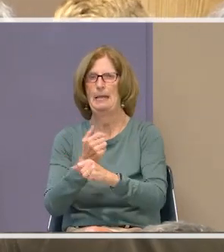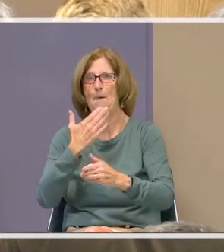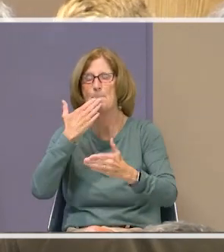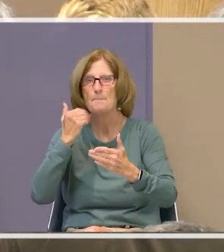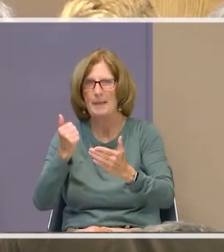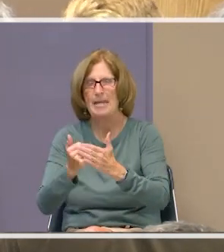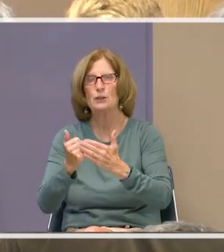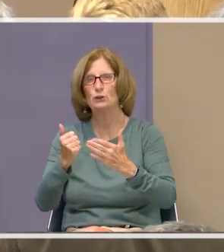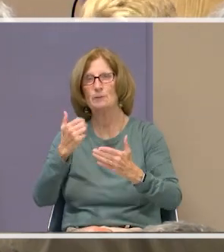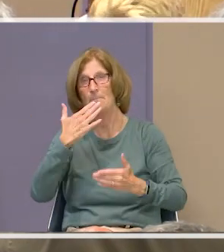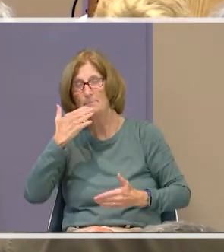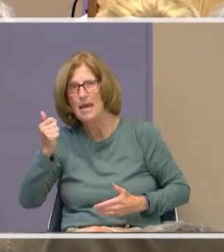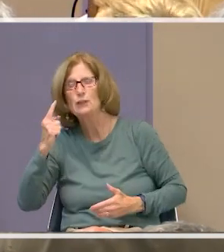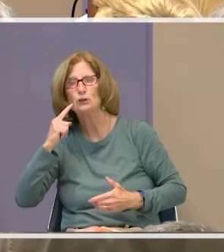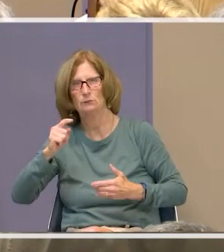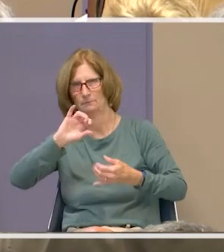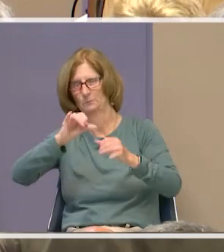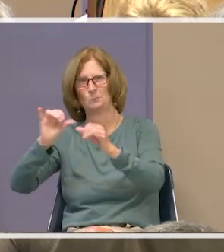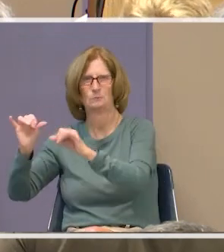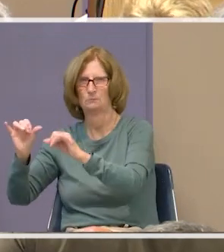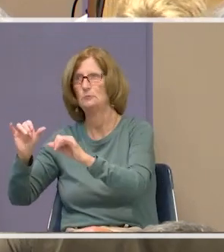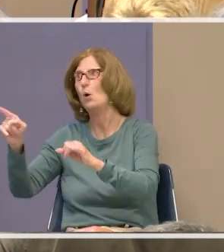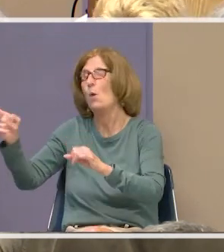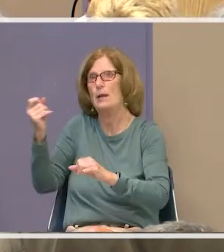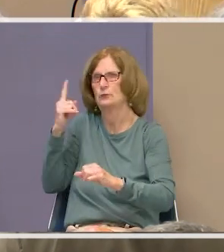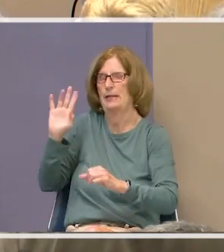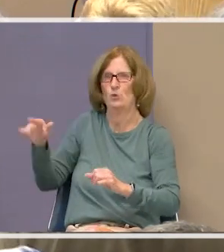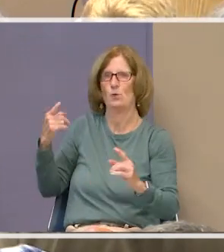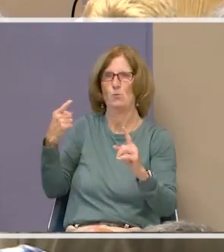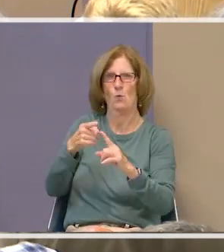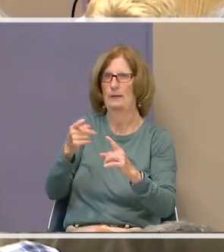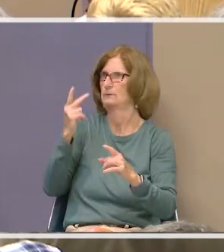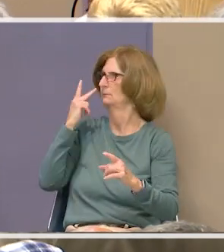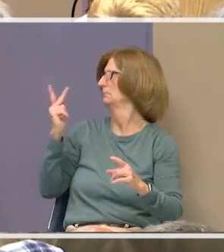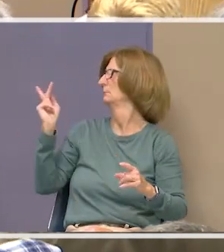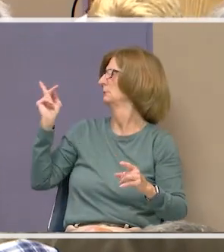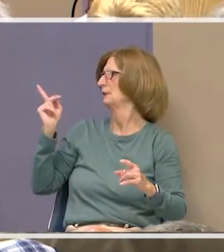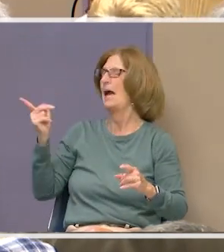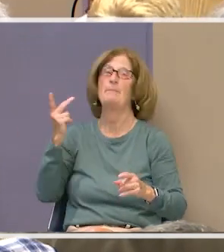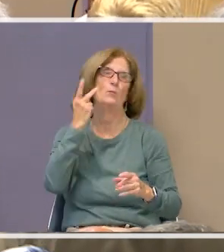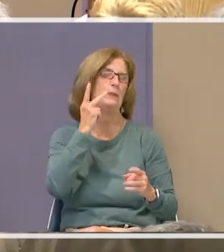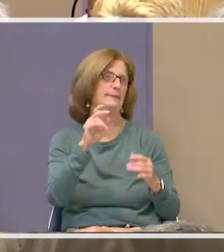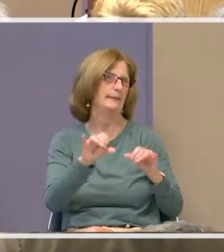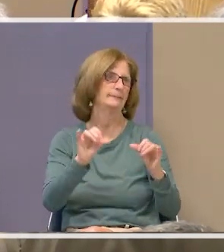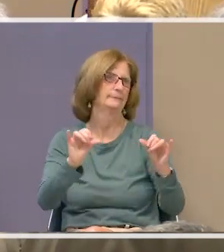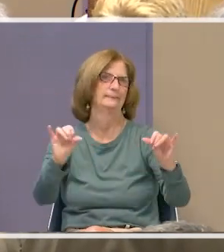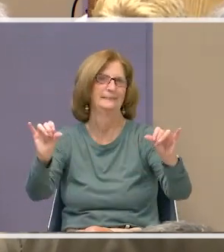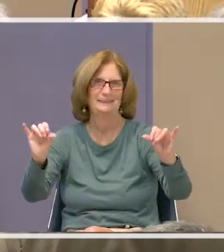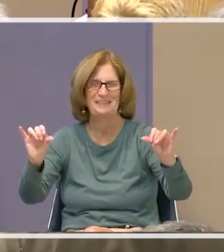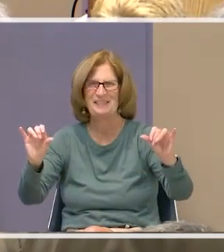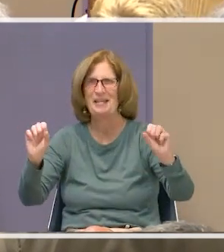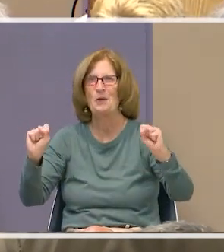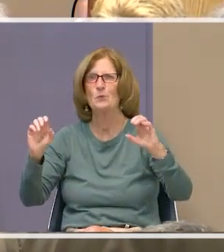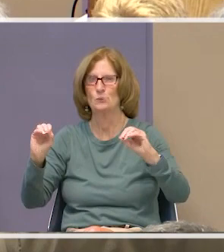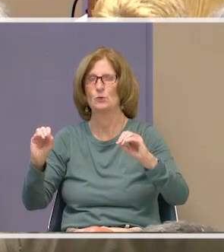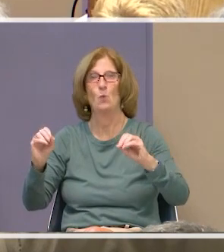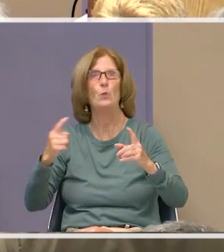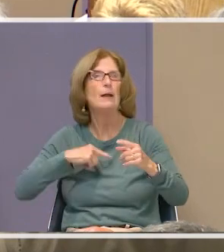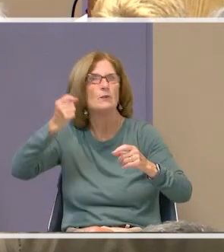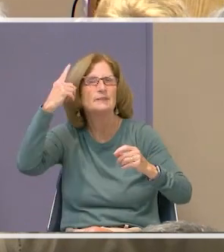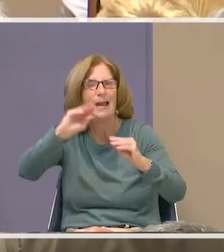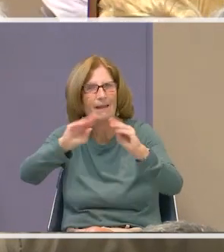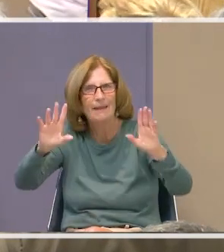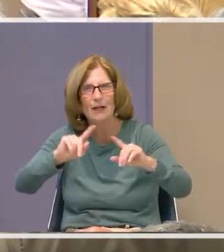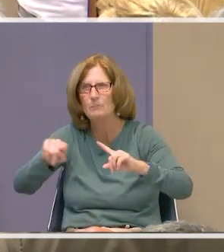trying to take in feedback. We'll flesh it out. I can see where you're coming from, though. Yeah, we see it all day. And so it's like, oh, this Right, makes sense. yeah, No, you're not exactly. wrong. It's a good